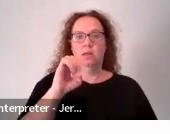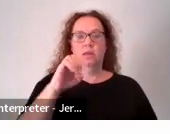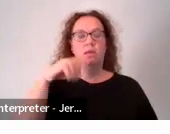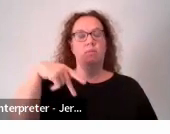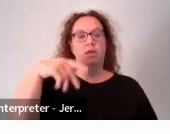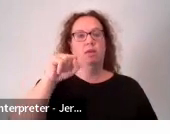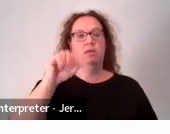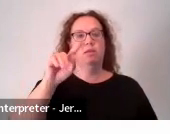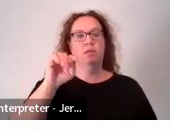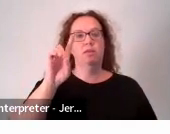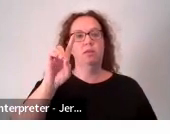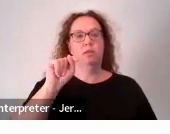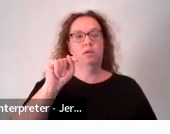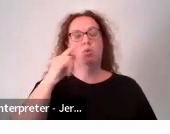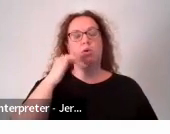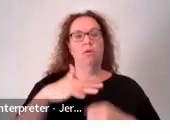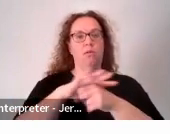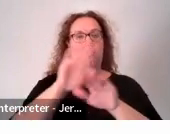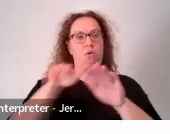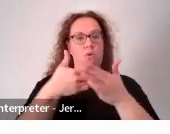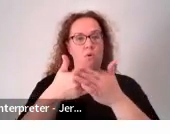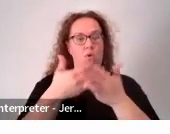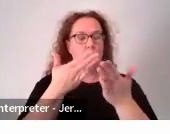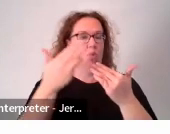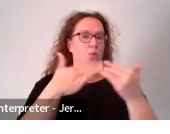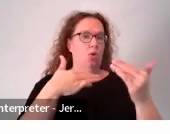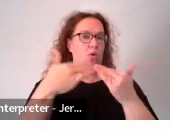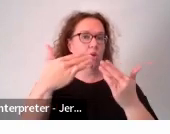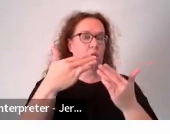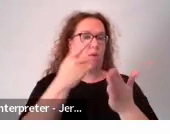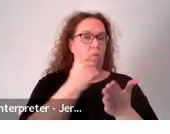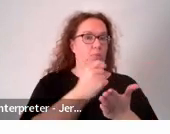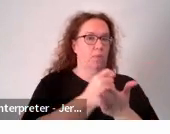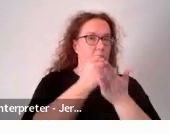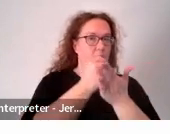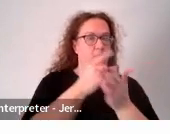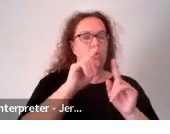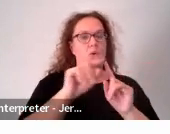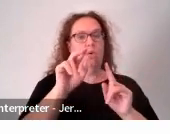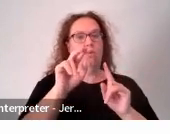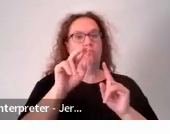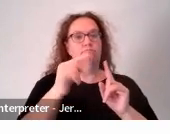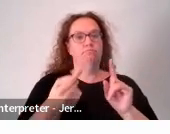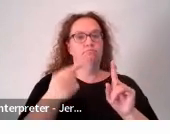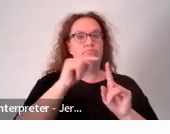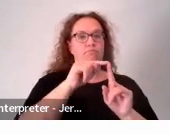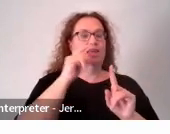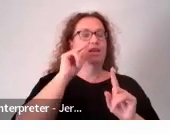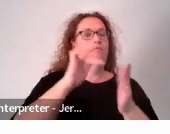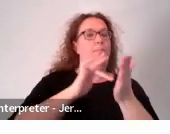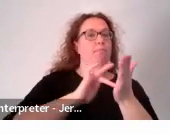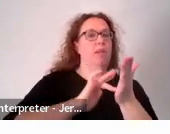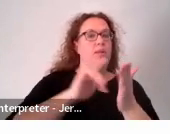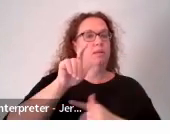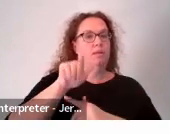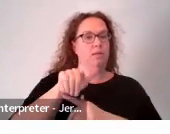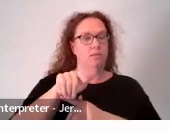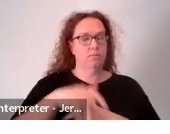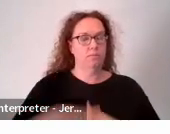or speech therapy, whether it's habilitative or rehabilitative, so long as it's medically